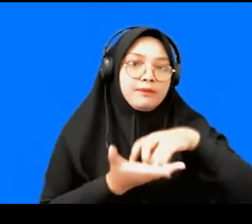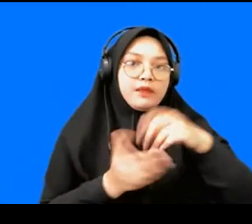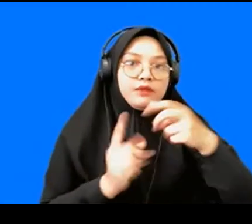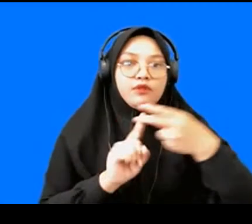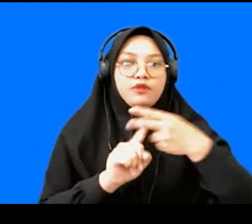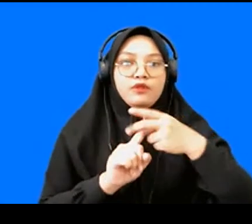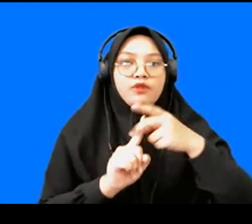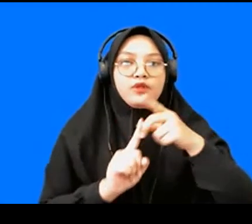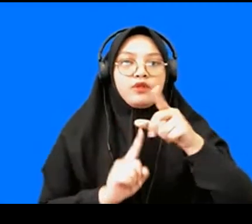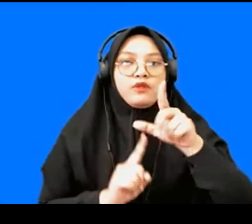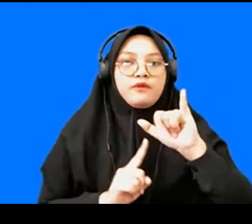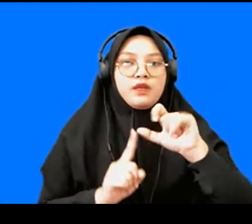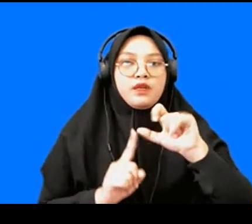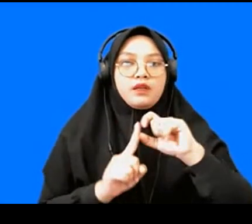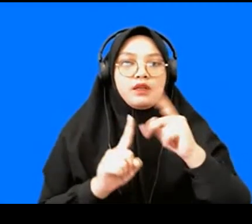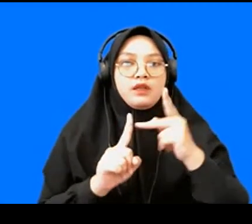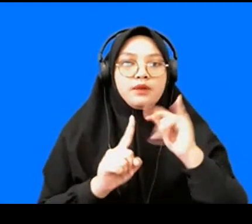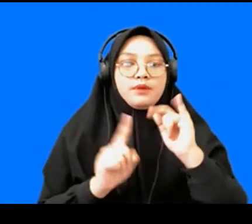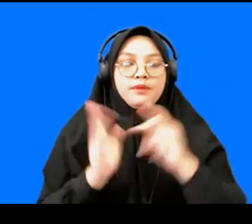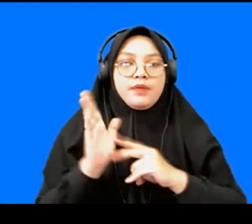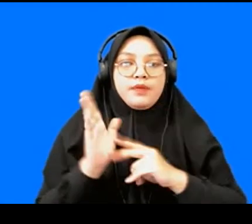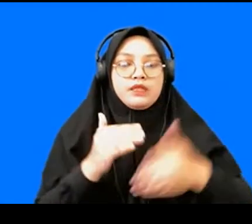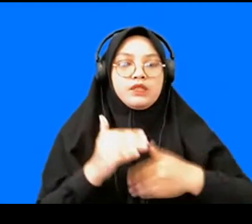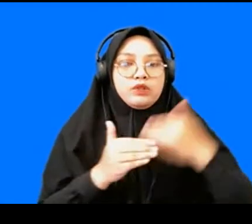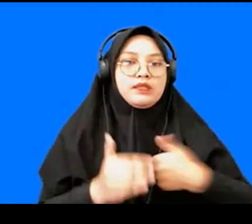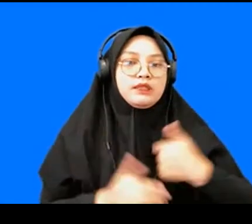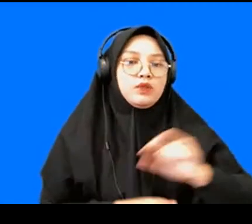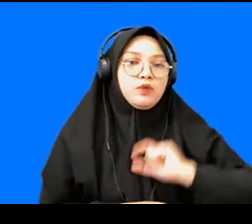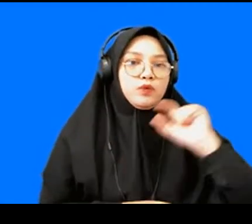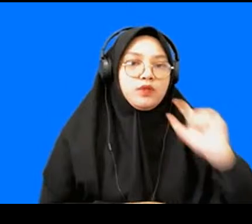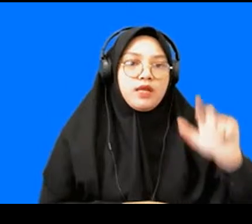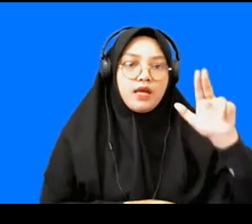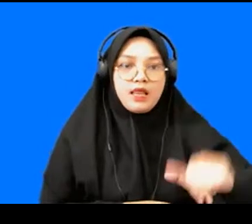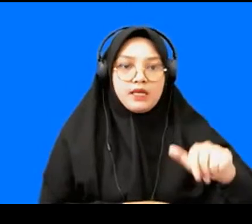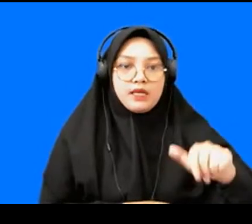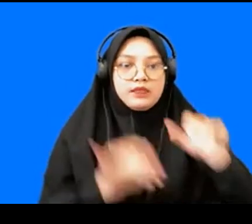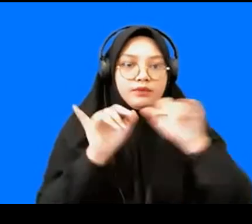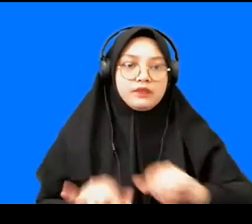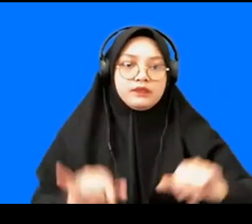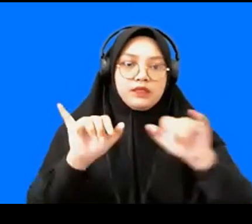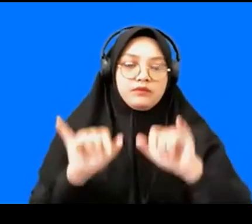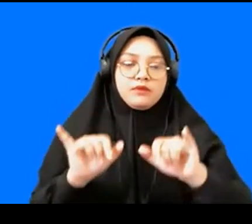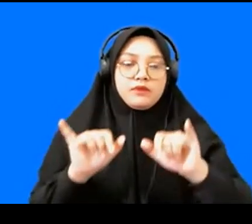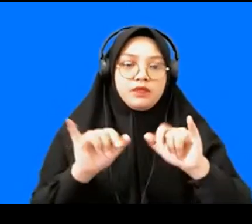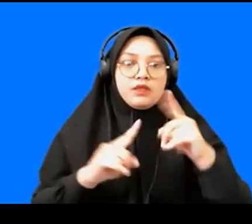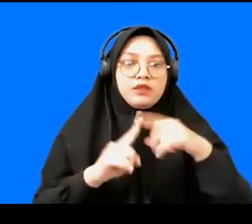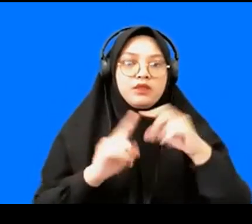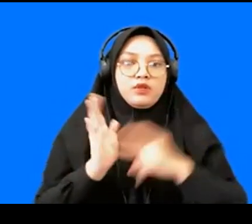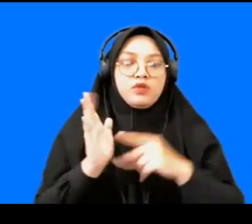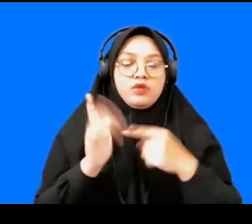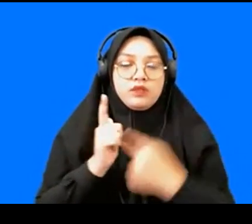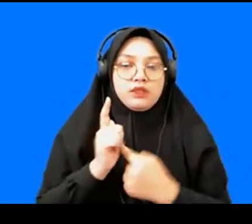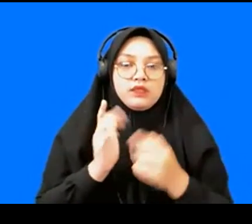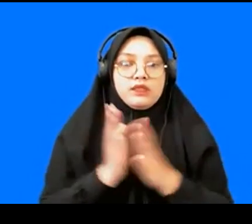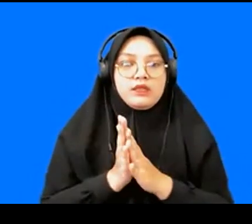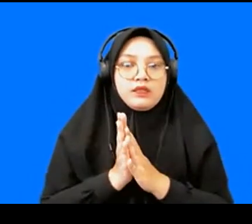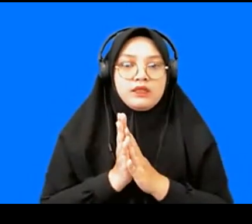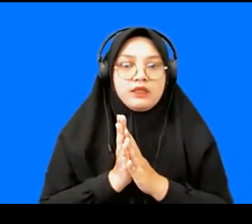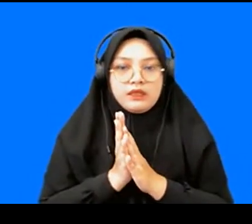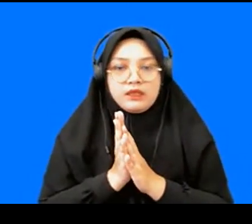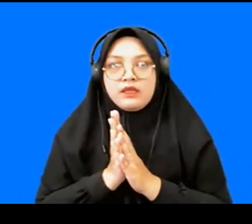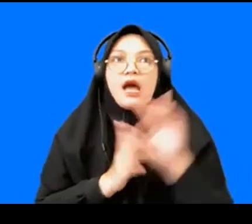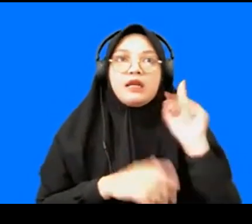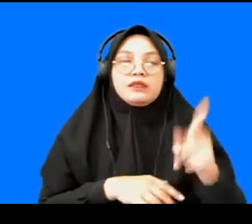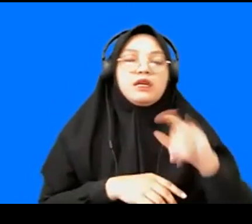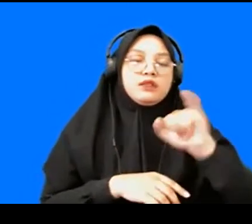me and joining Tony and joining Vidya here, Josna and Irvan, okay, from